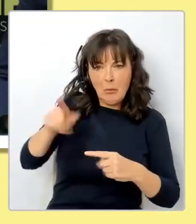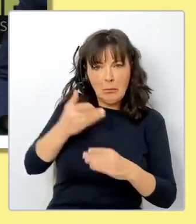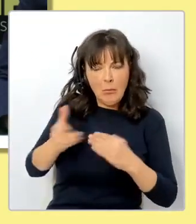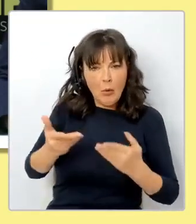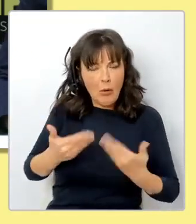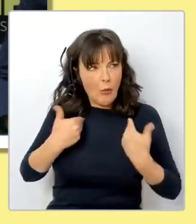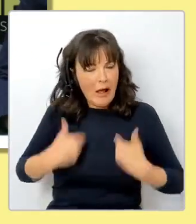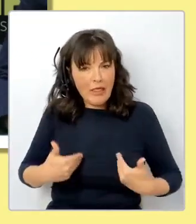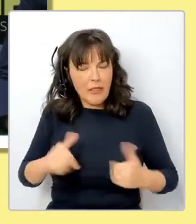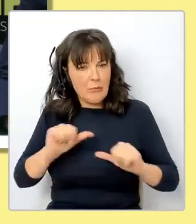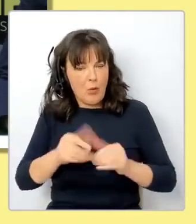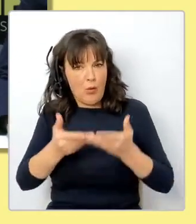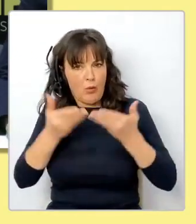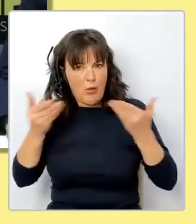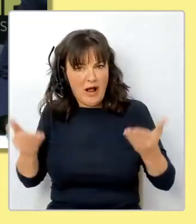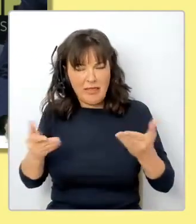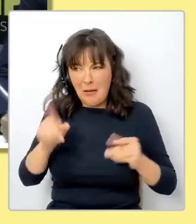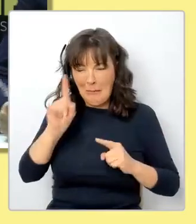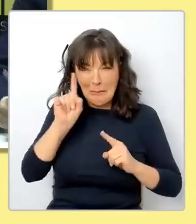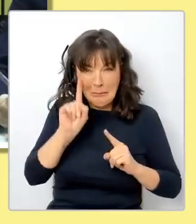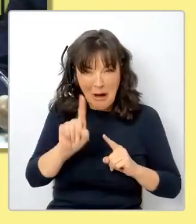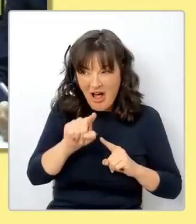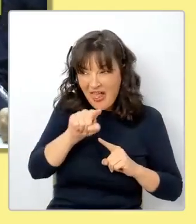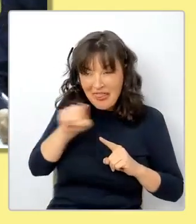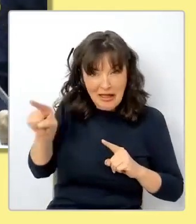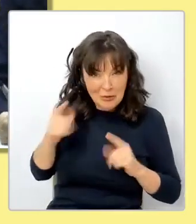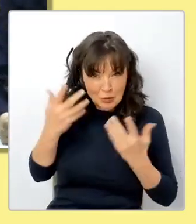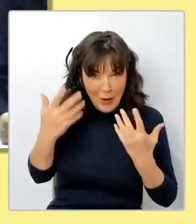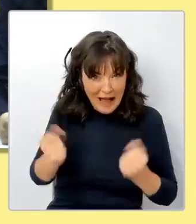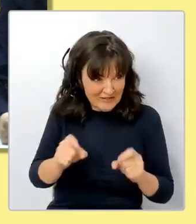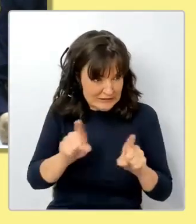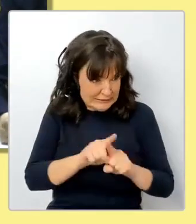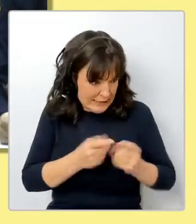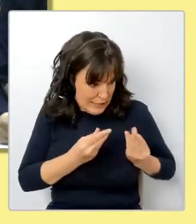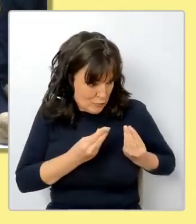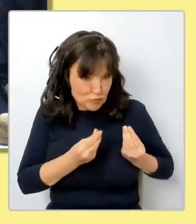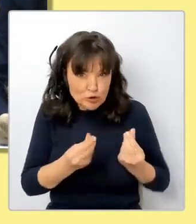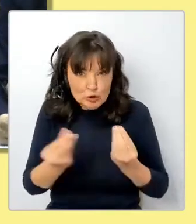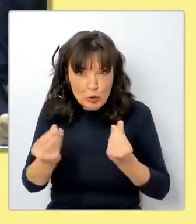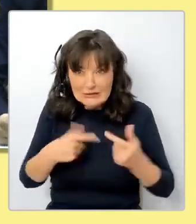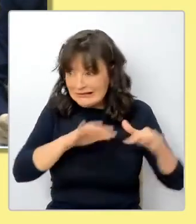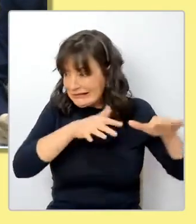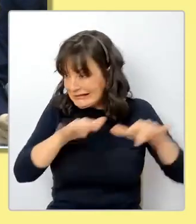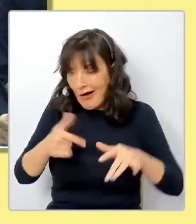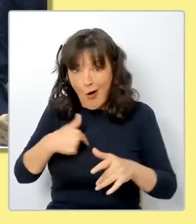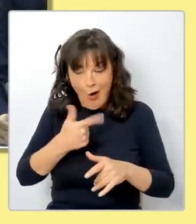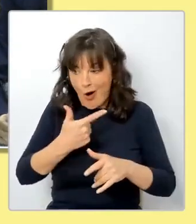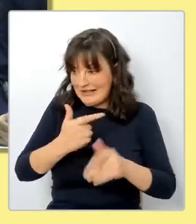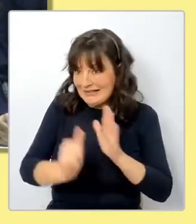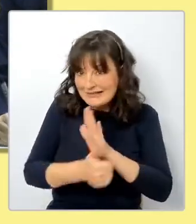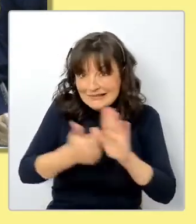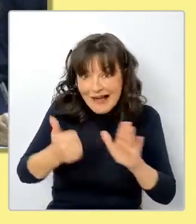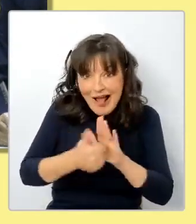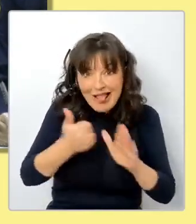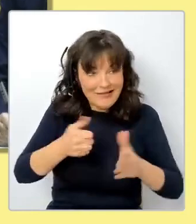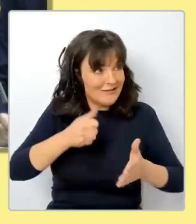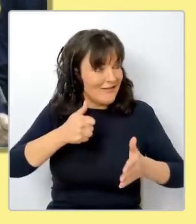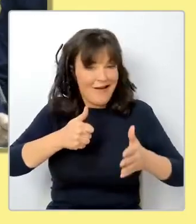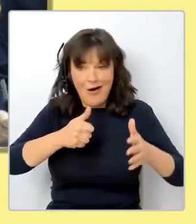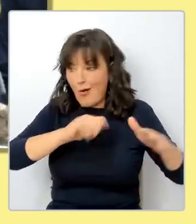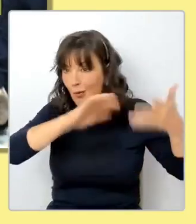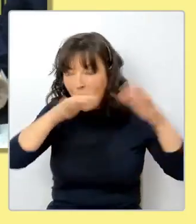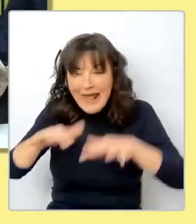incredible resources that we do have in terms of our universities, our colleges, our talent, terms of our natural resources, if they